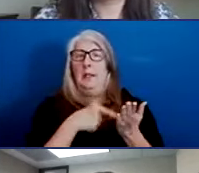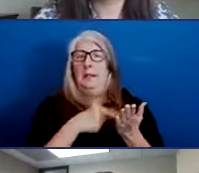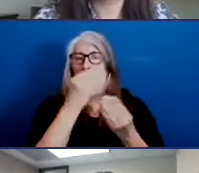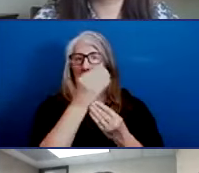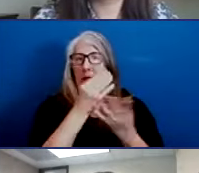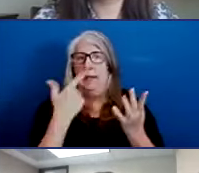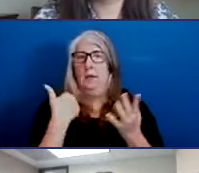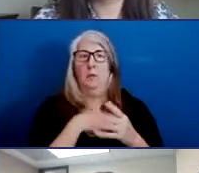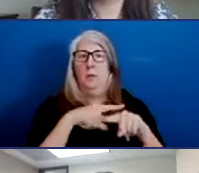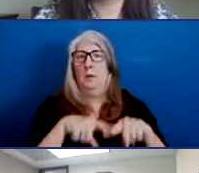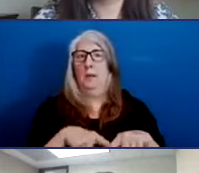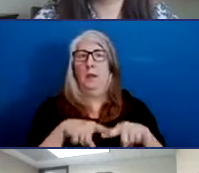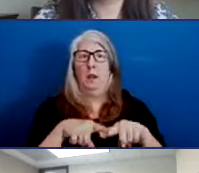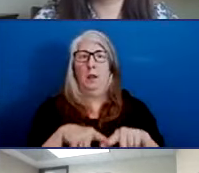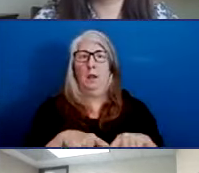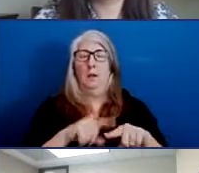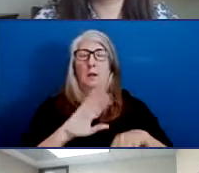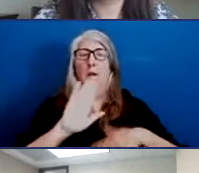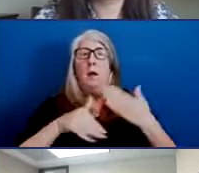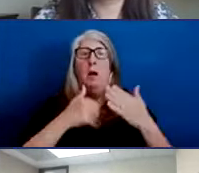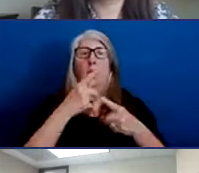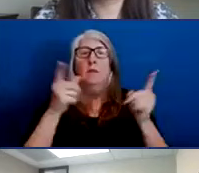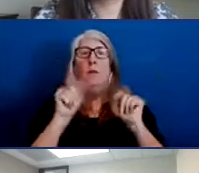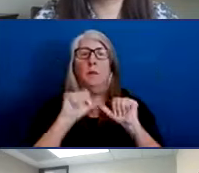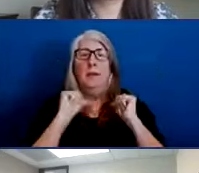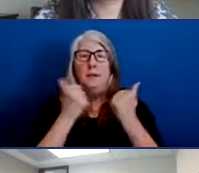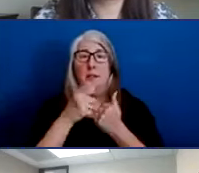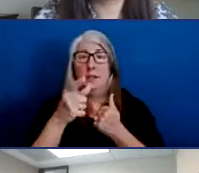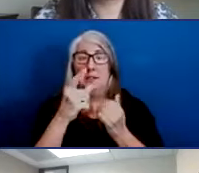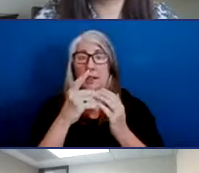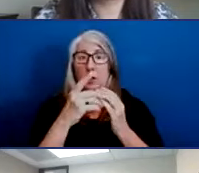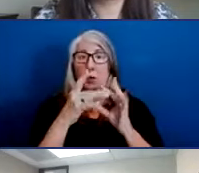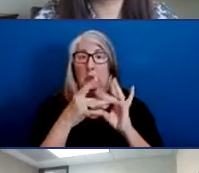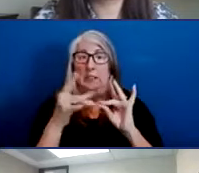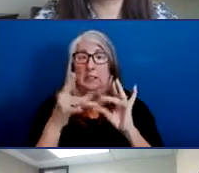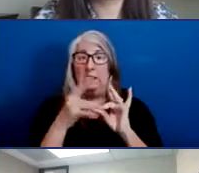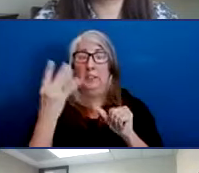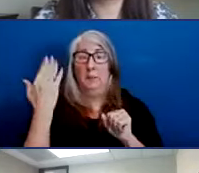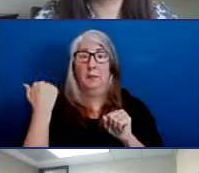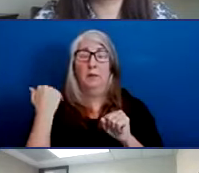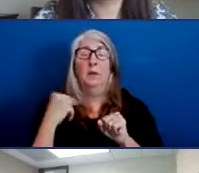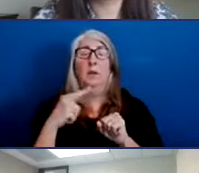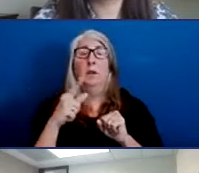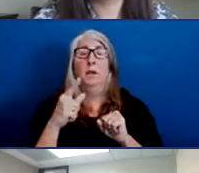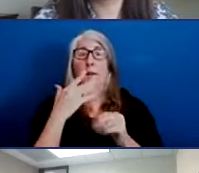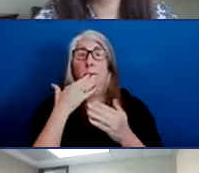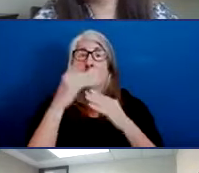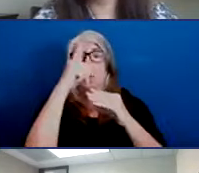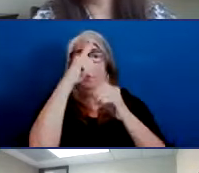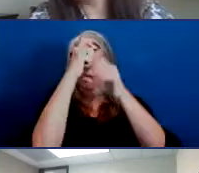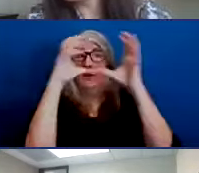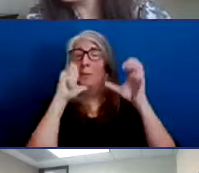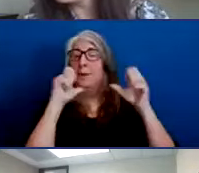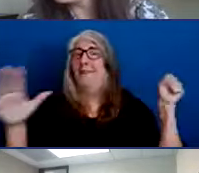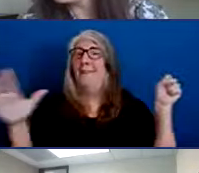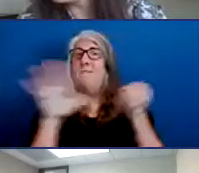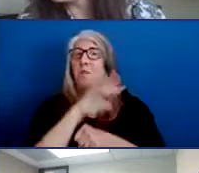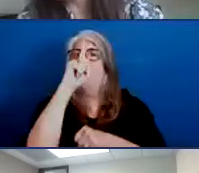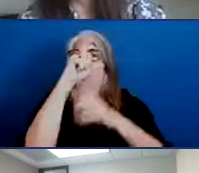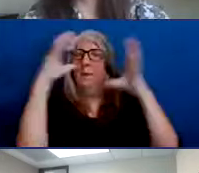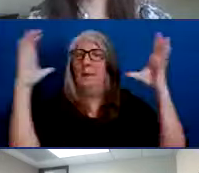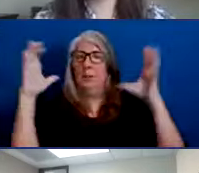rely on. All those agencies that you listed at the beginning, they give us a good picture, but they don't give us the whole picture. And how